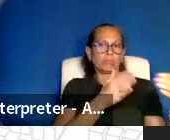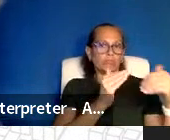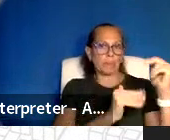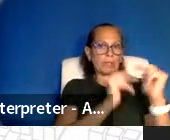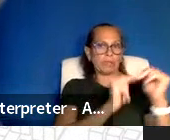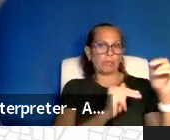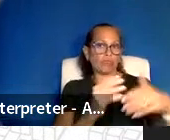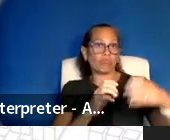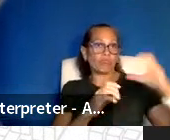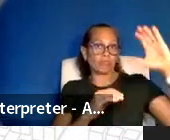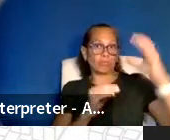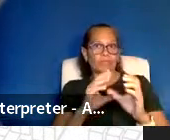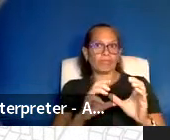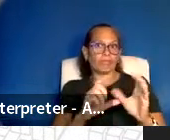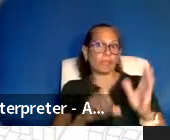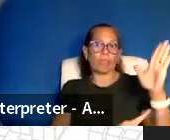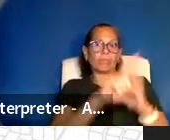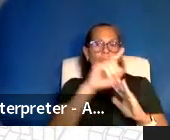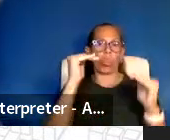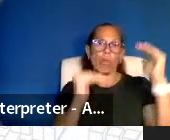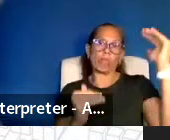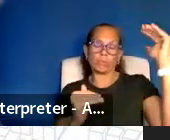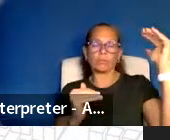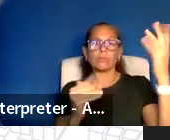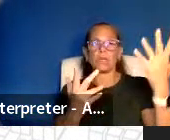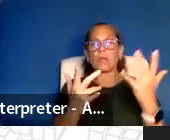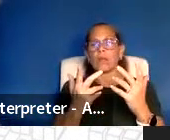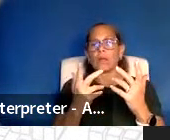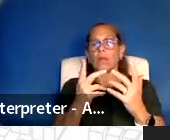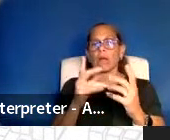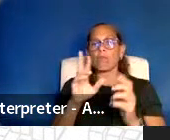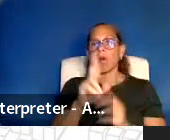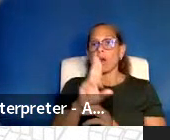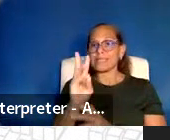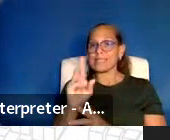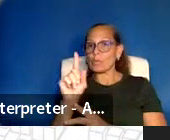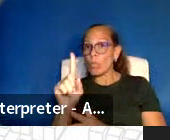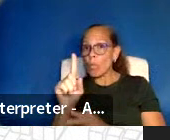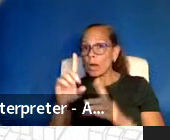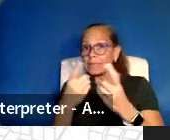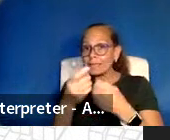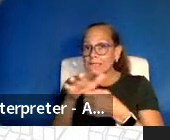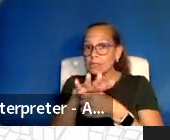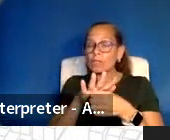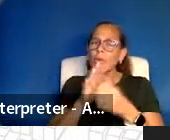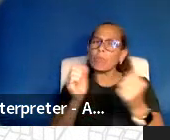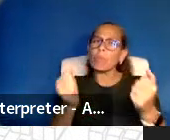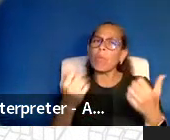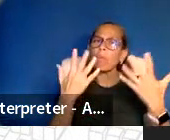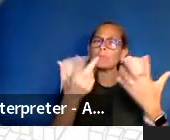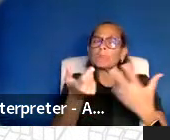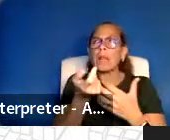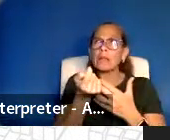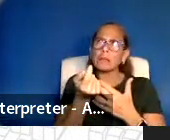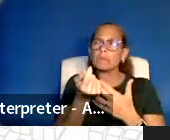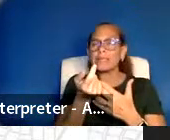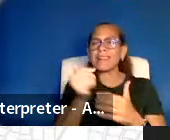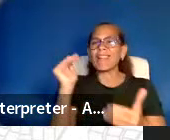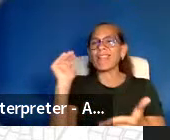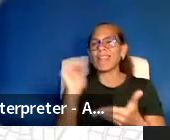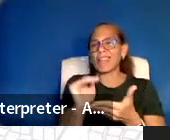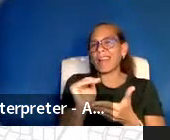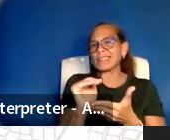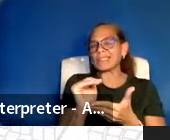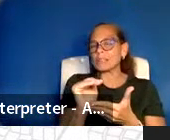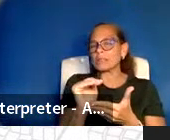then along Bronxdale Avenue, a R61 district is proposed. It's a little less density than